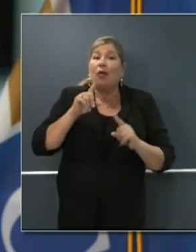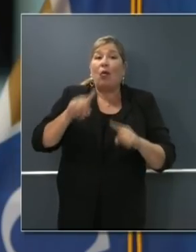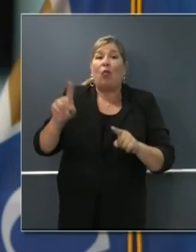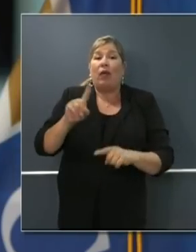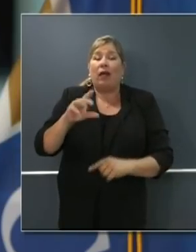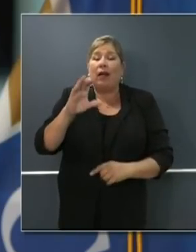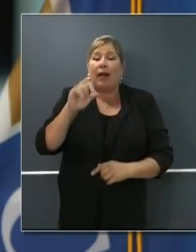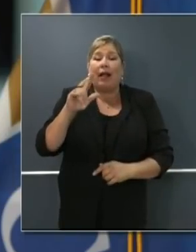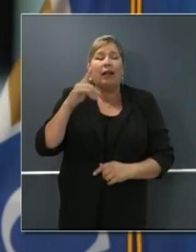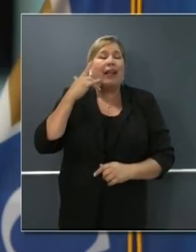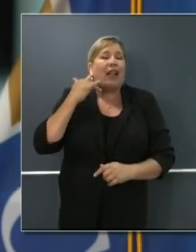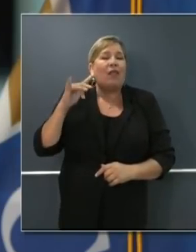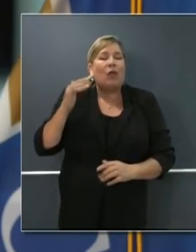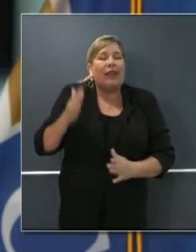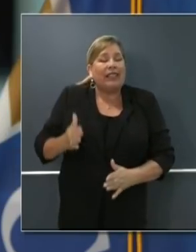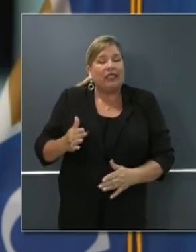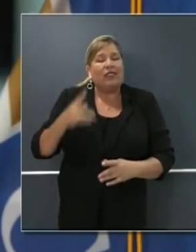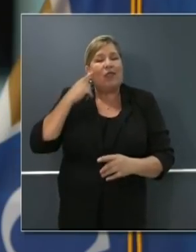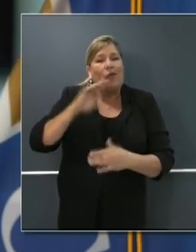CaliforniansForAll.ca.gov website.